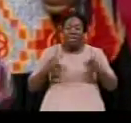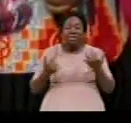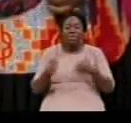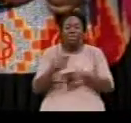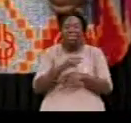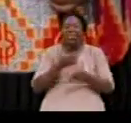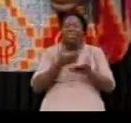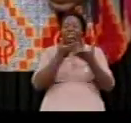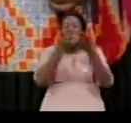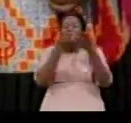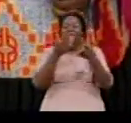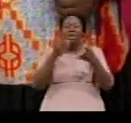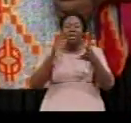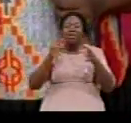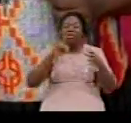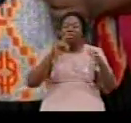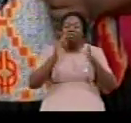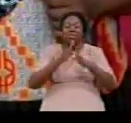hallelujah.